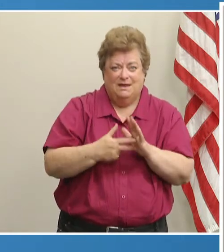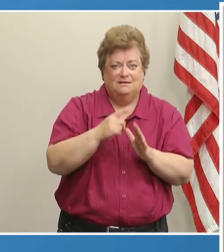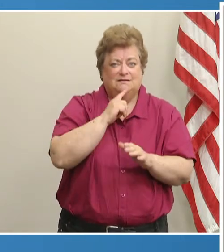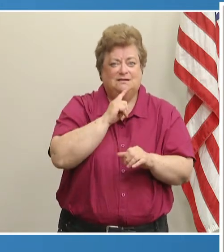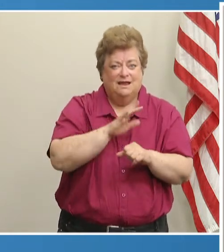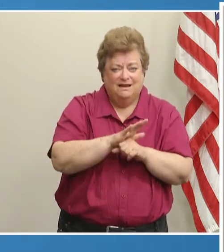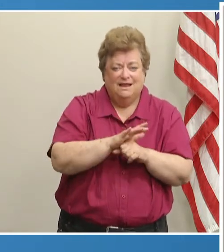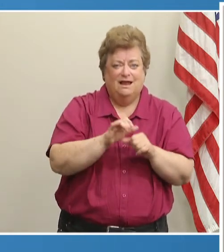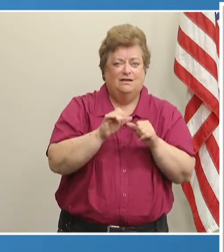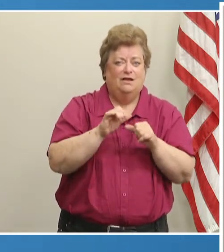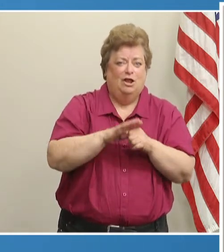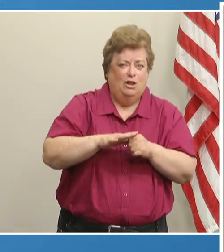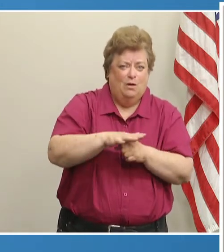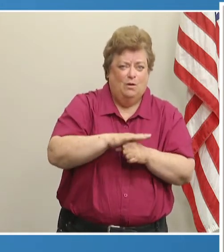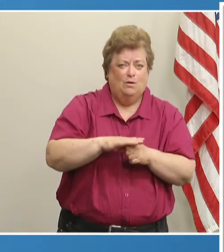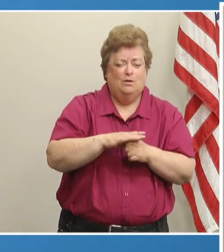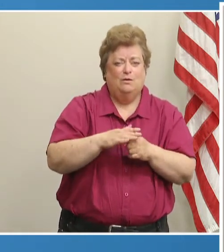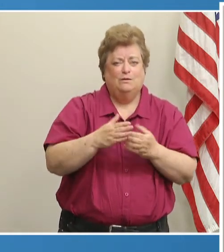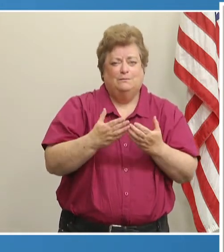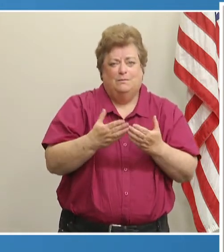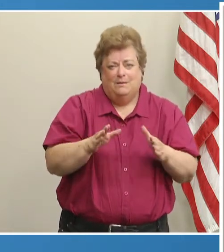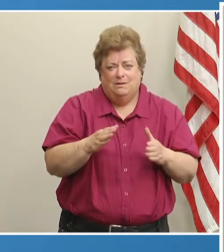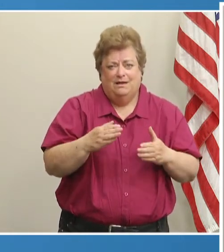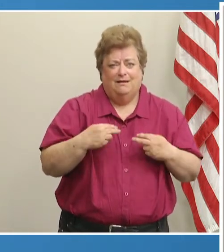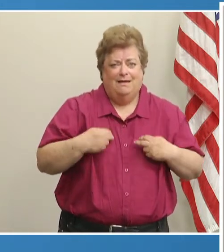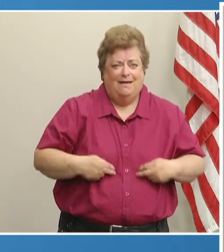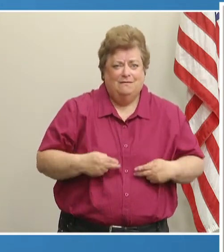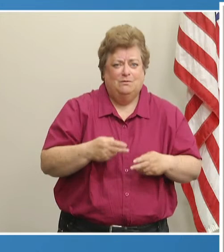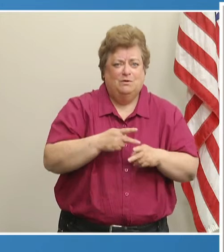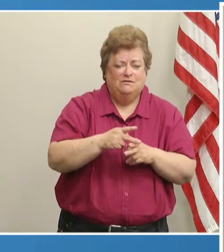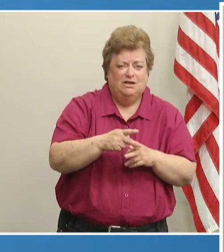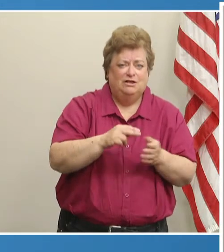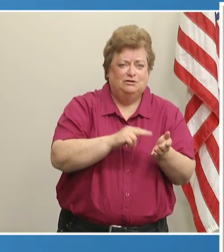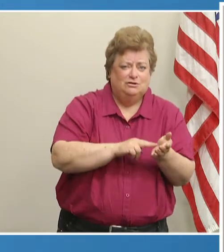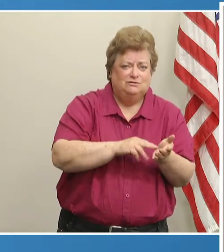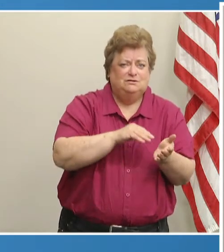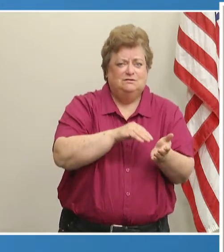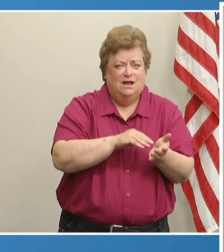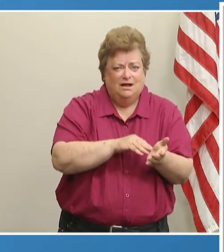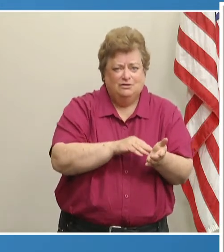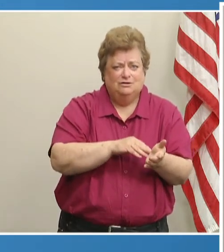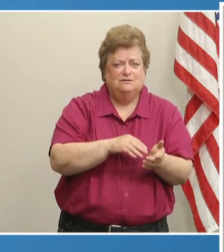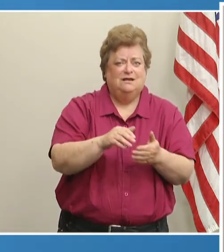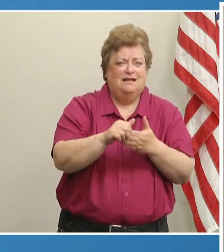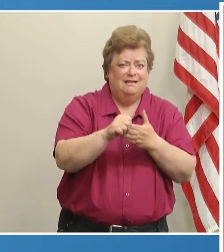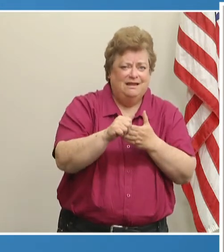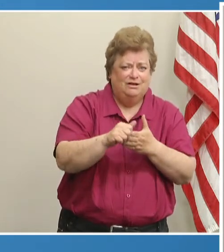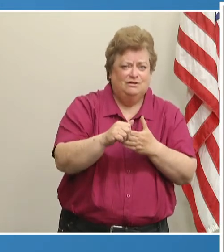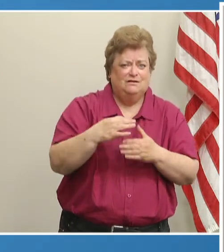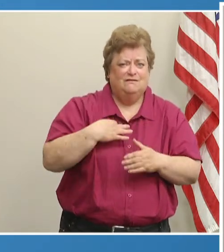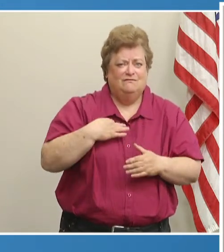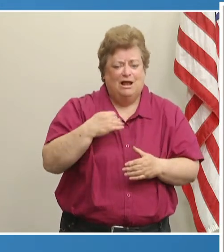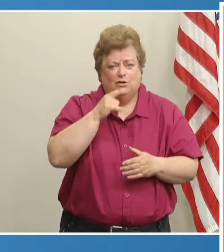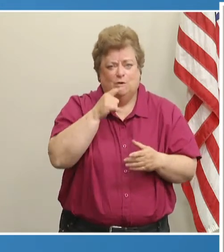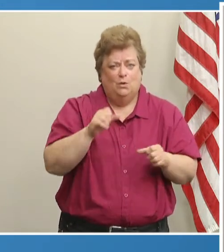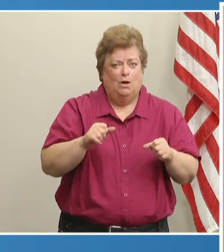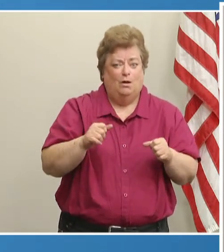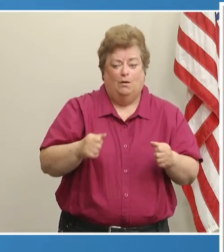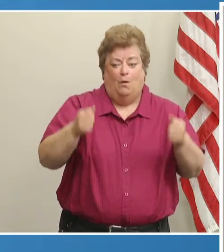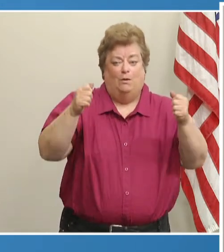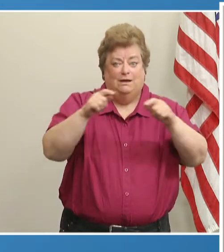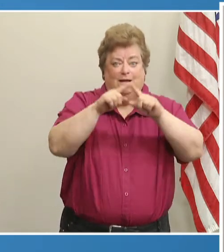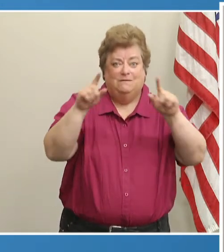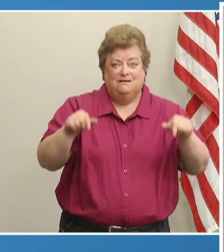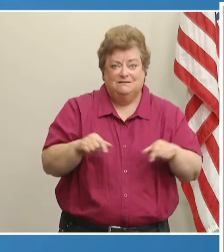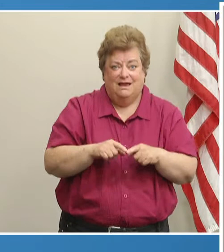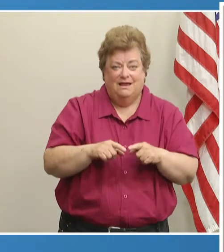dedicated local public health professionals, the nurses, the doctors, the nonprofit leaders, the volunteers holding those signs, they've stood up